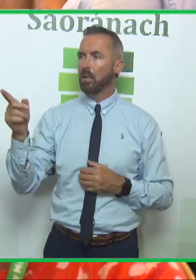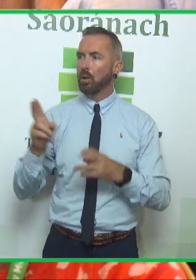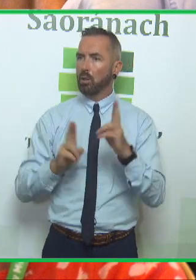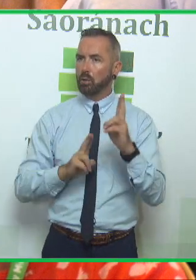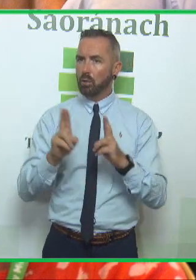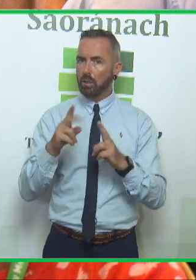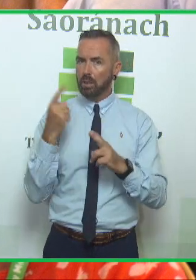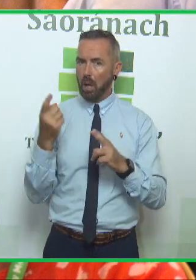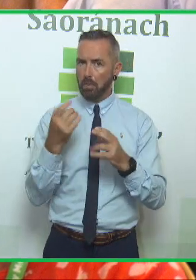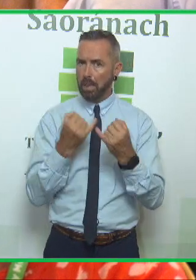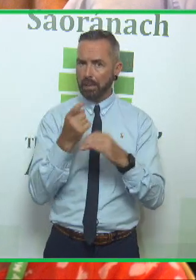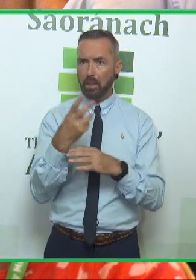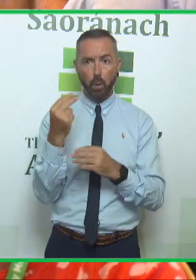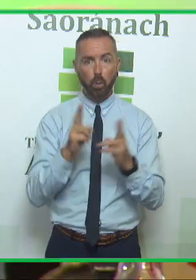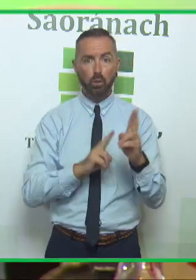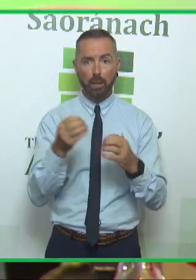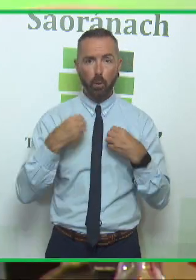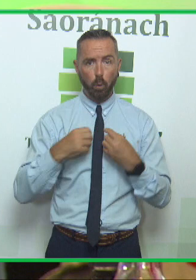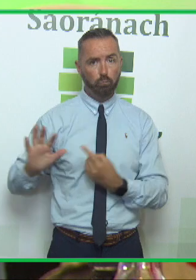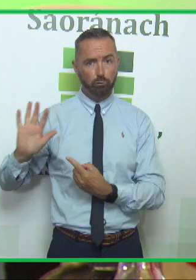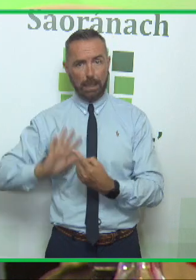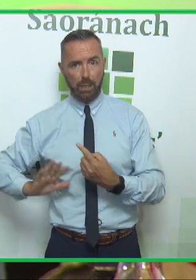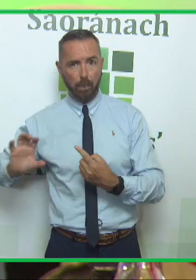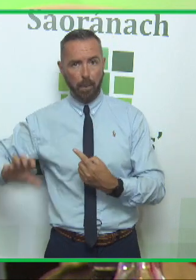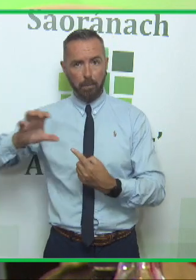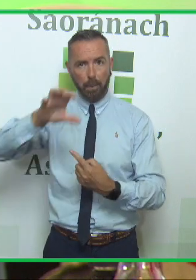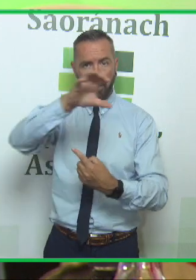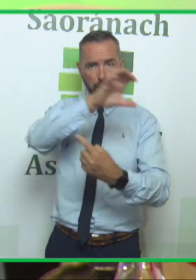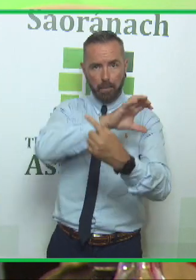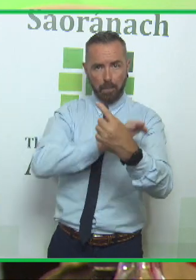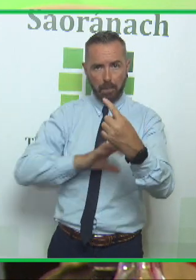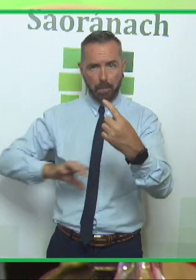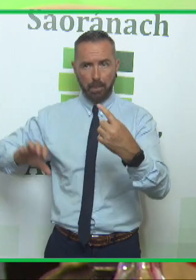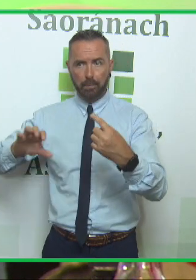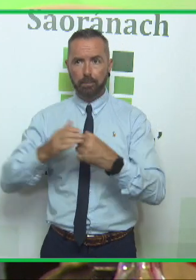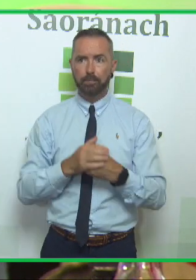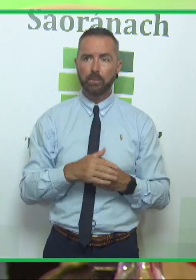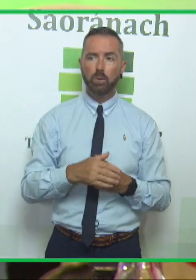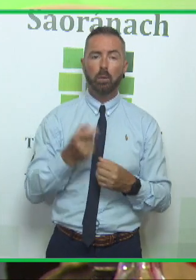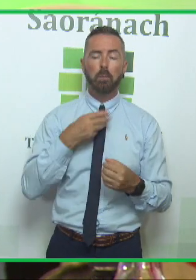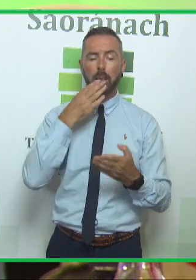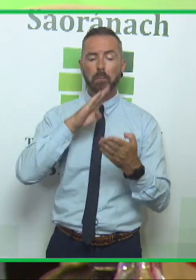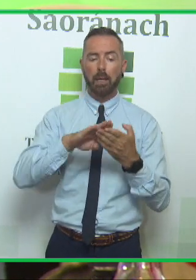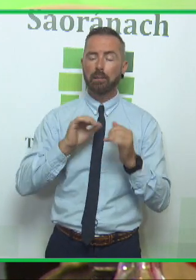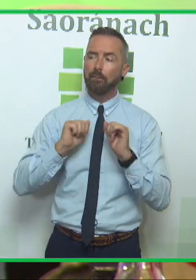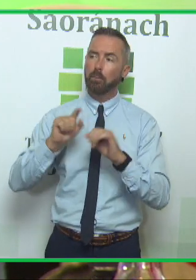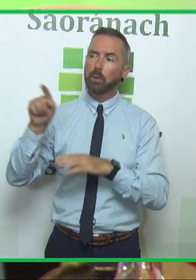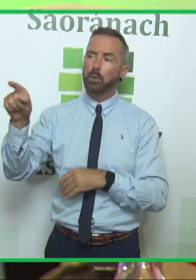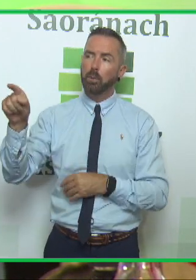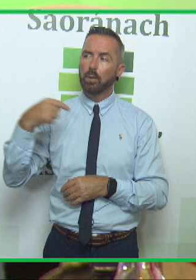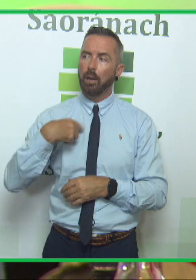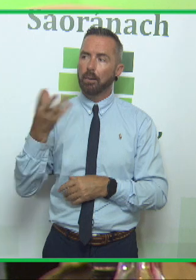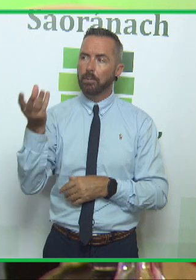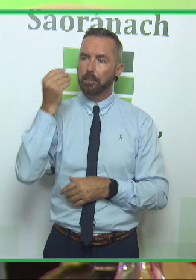No, it shouldn't be. But I think the question is, I think the lesson or the message I'm taking from your question is that,